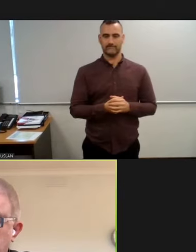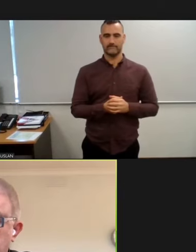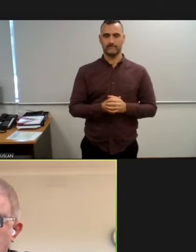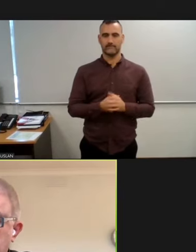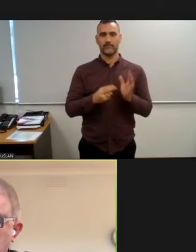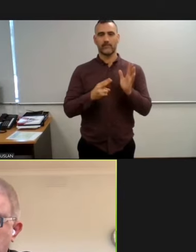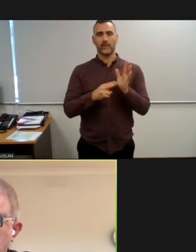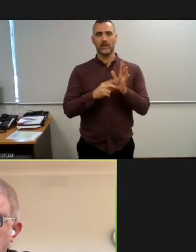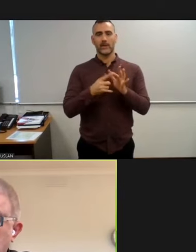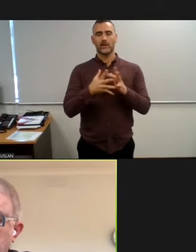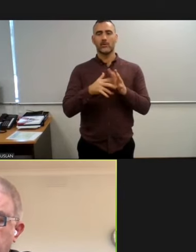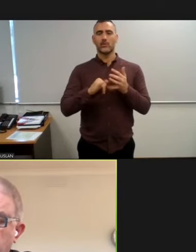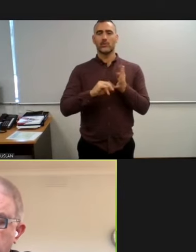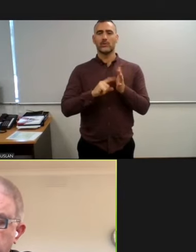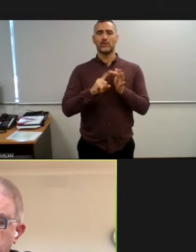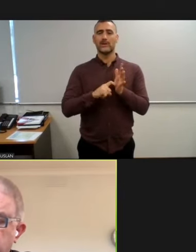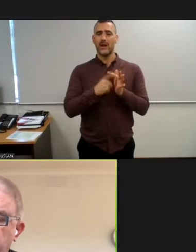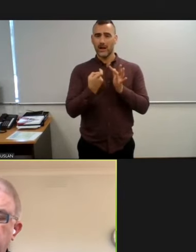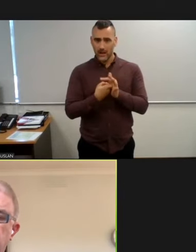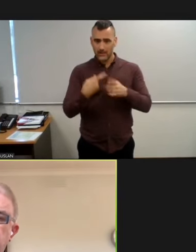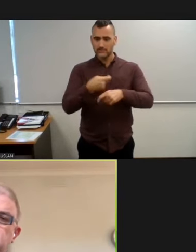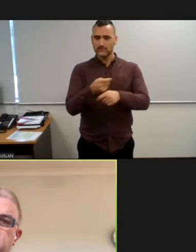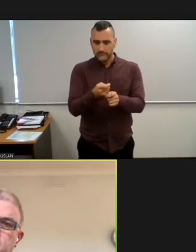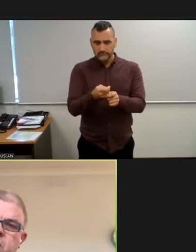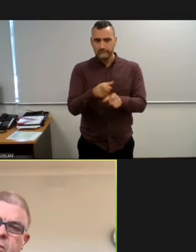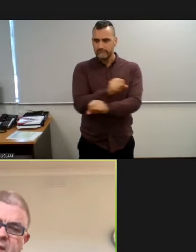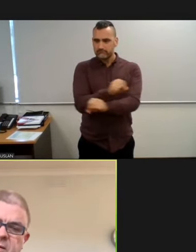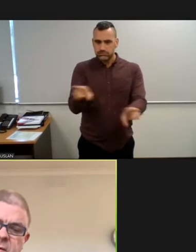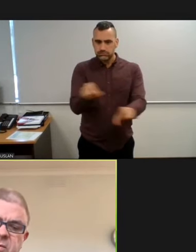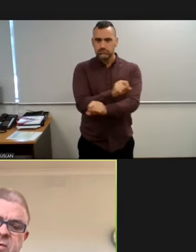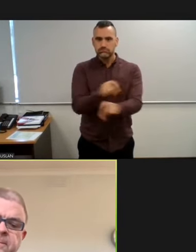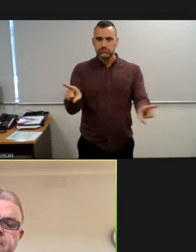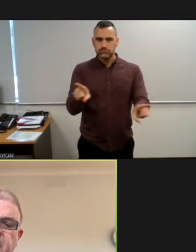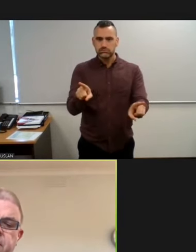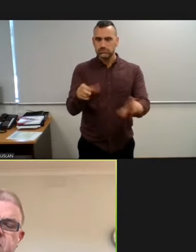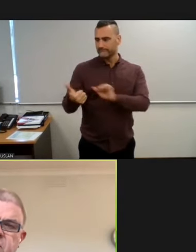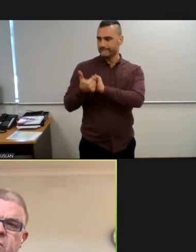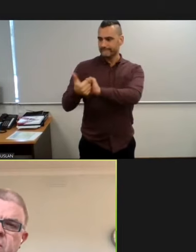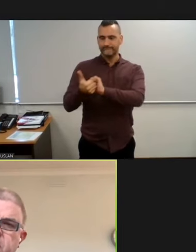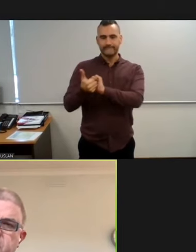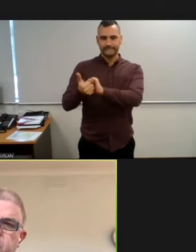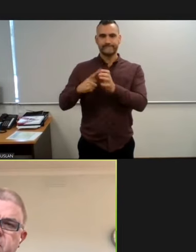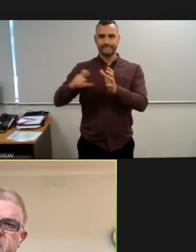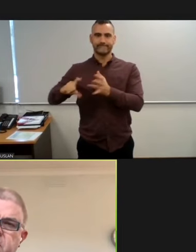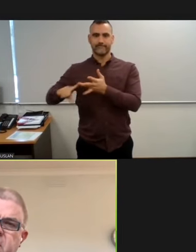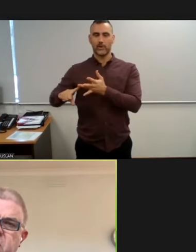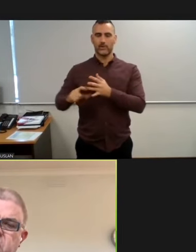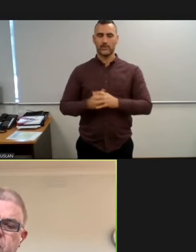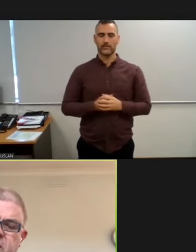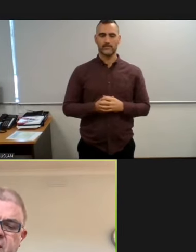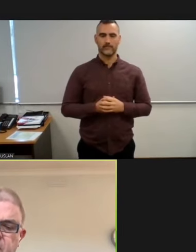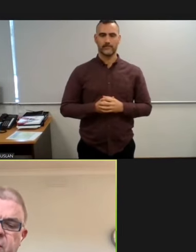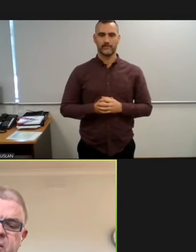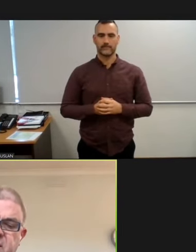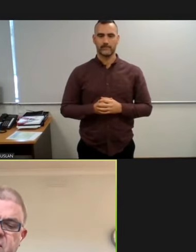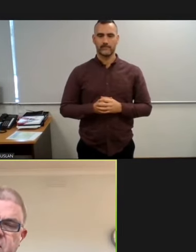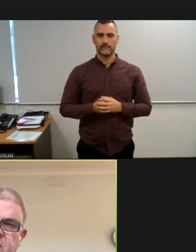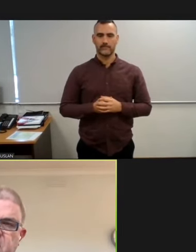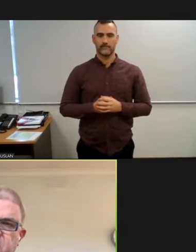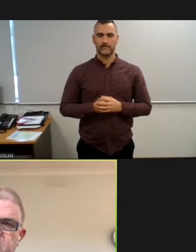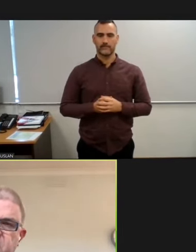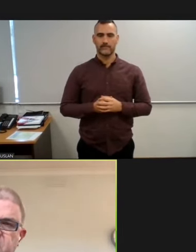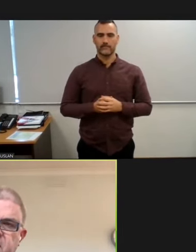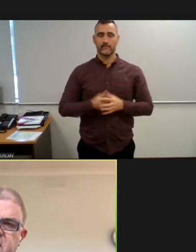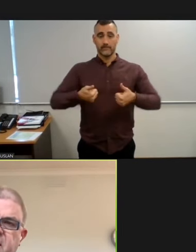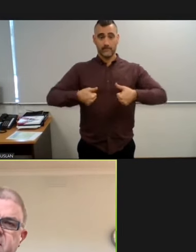other things that we're doing on that front. So there's a lot of work with ACOs. There's also a lot of work in making sure that our own